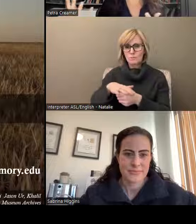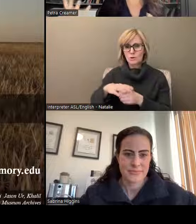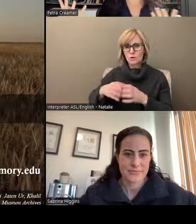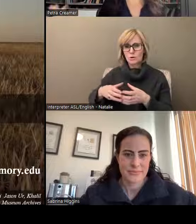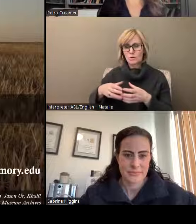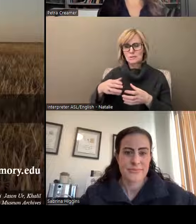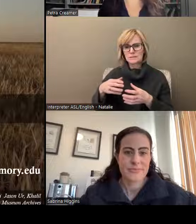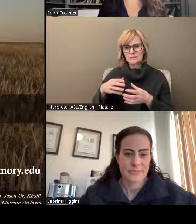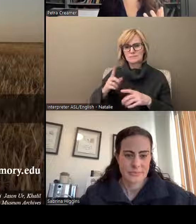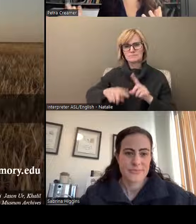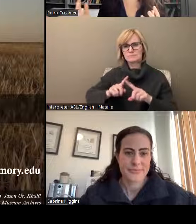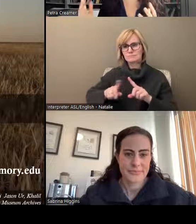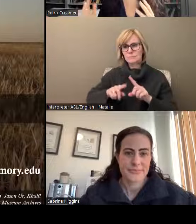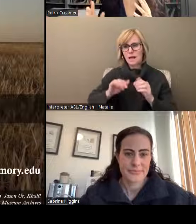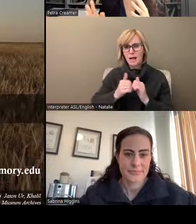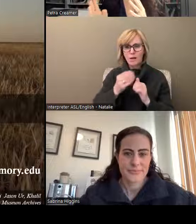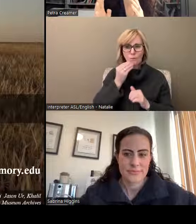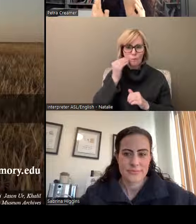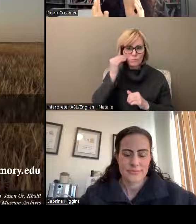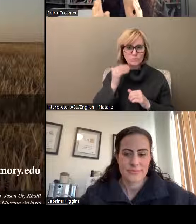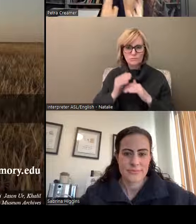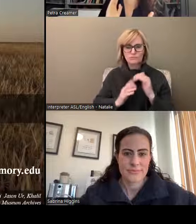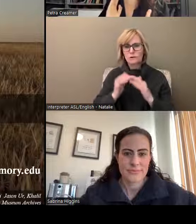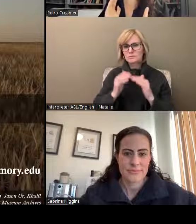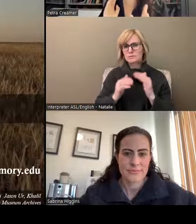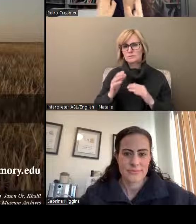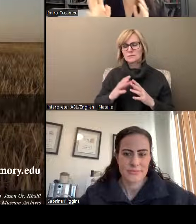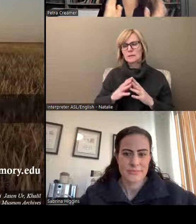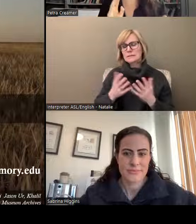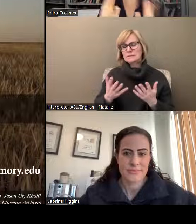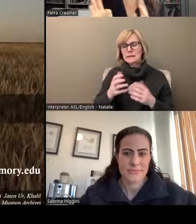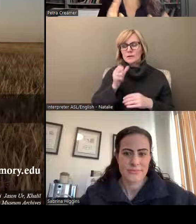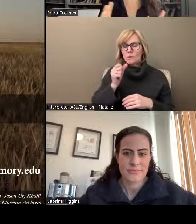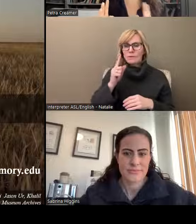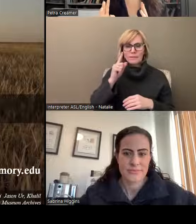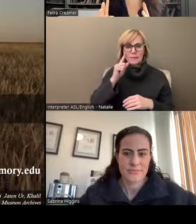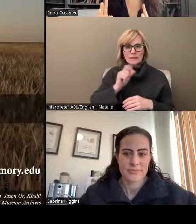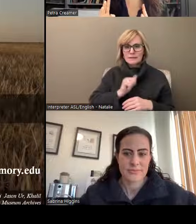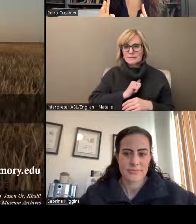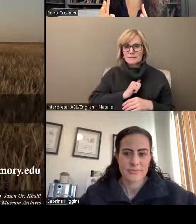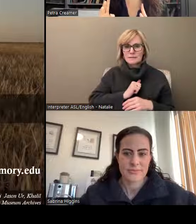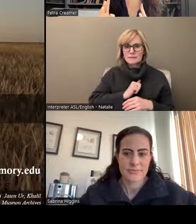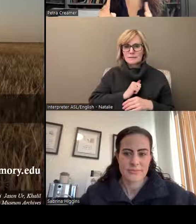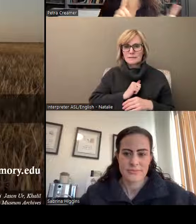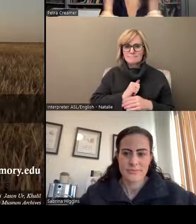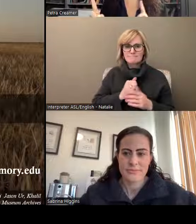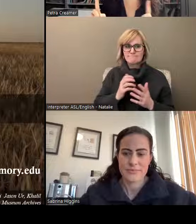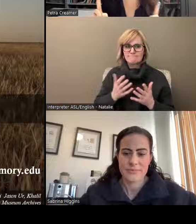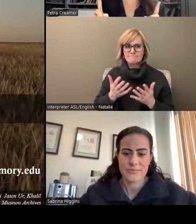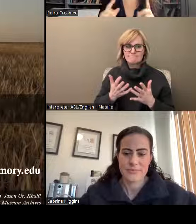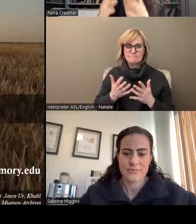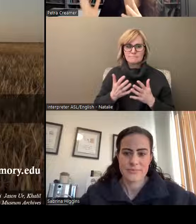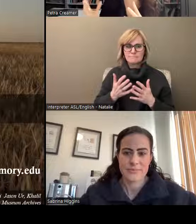of how houses are constructed. So I don't think I would personally be comfortable in